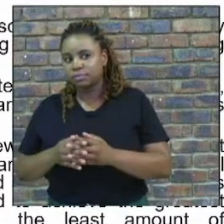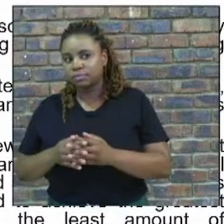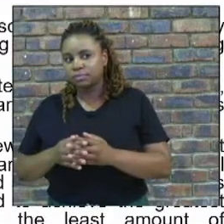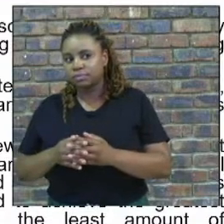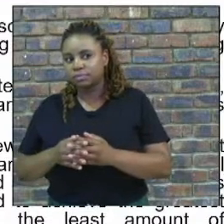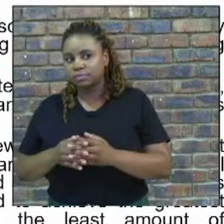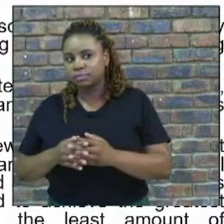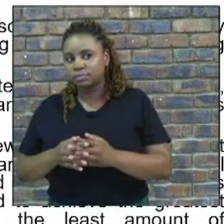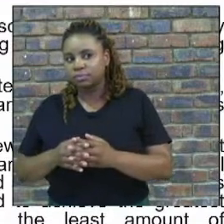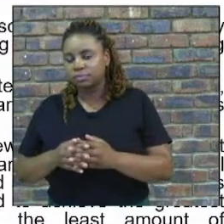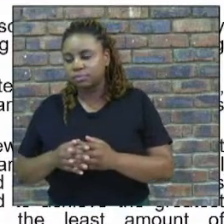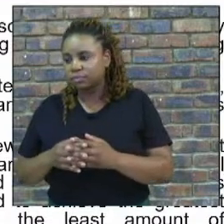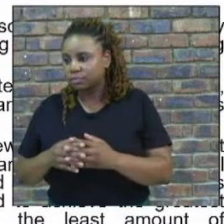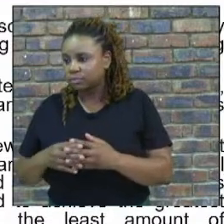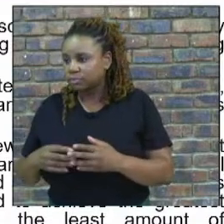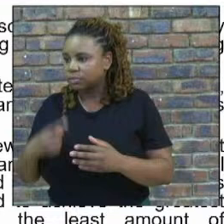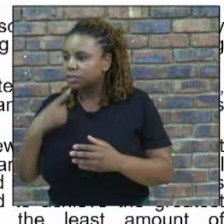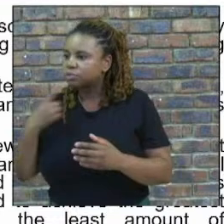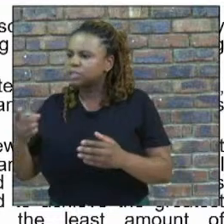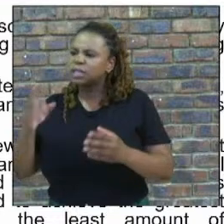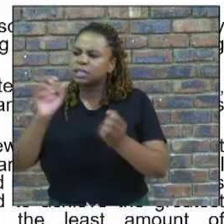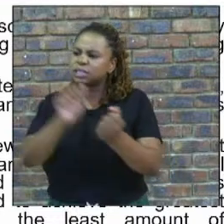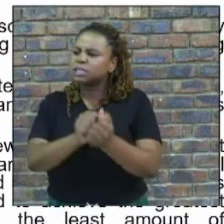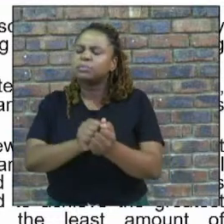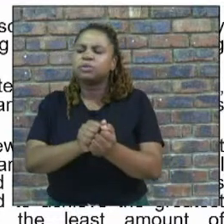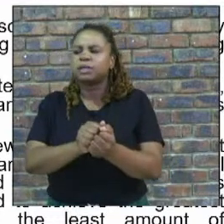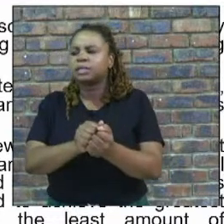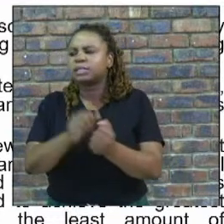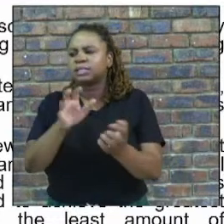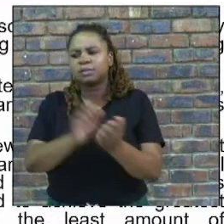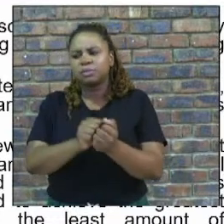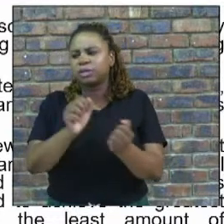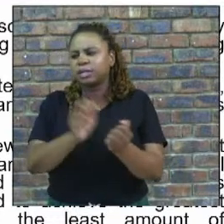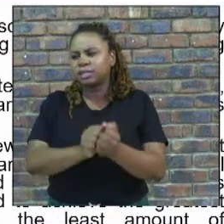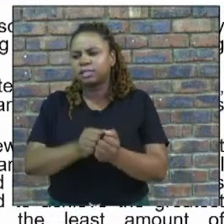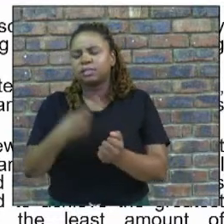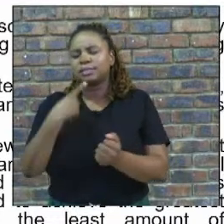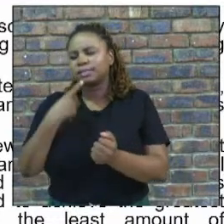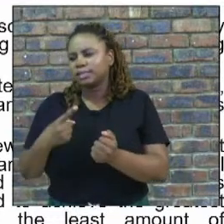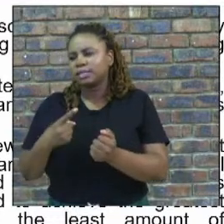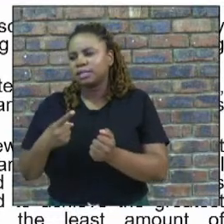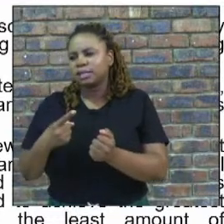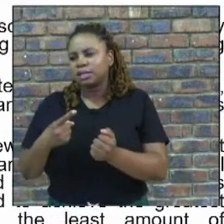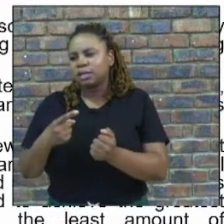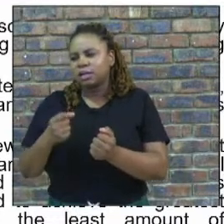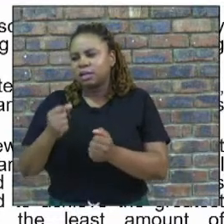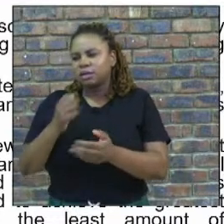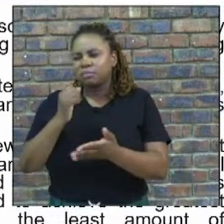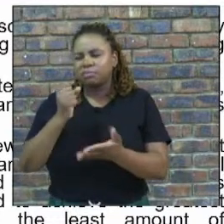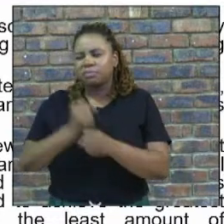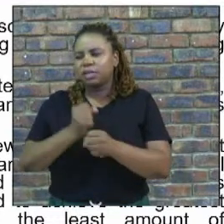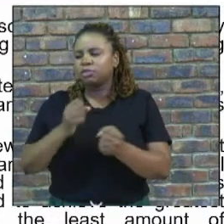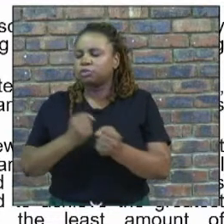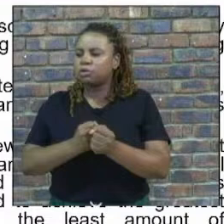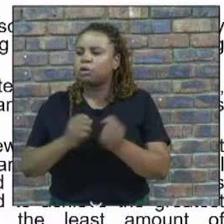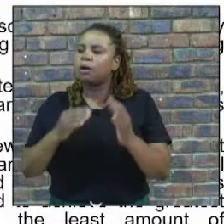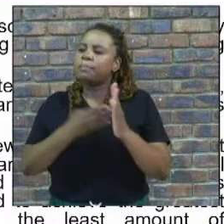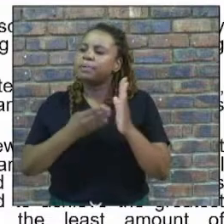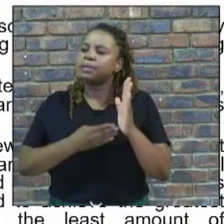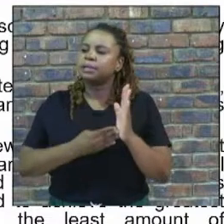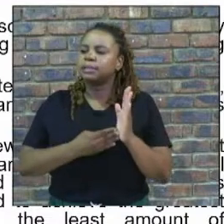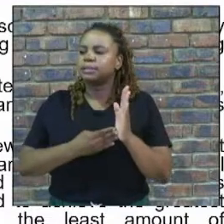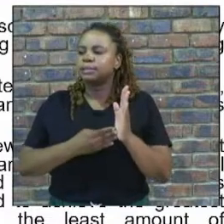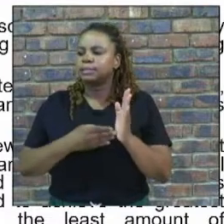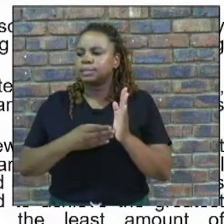Pretty much we're saying, given that we are highly urbanized, that this framework must make sure that the